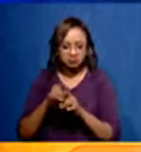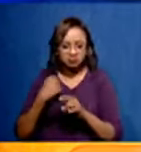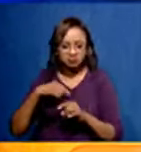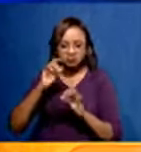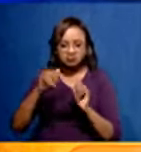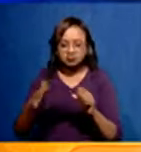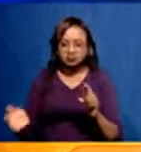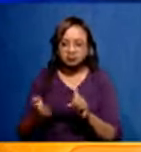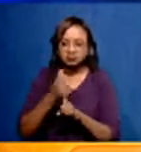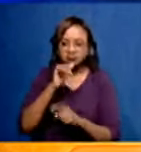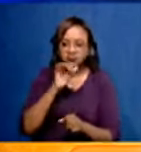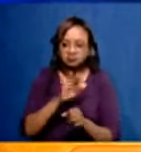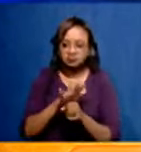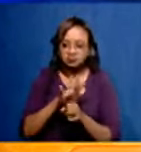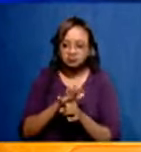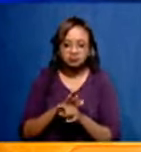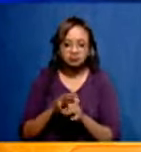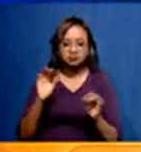achieve.